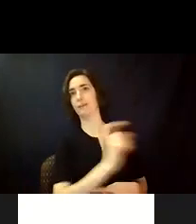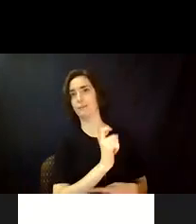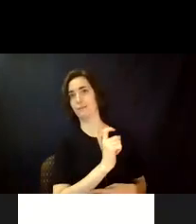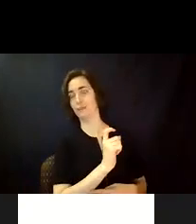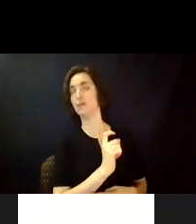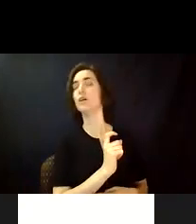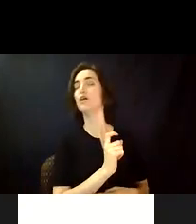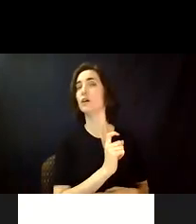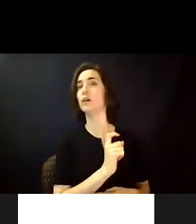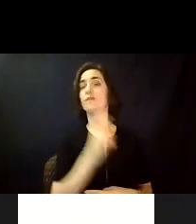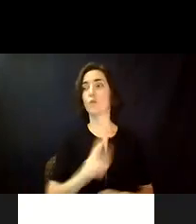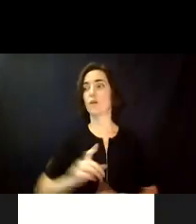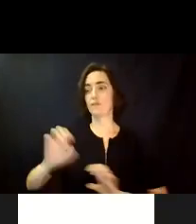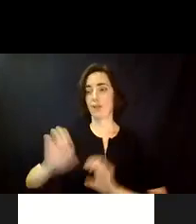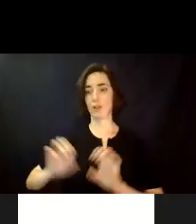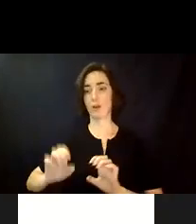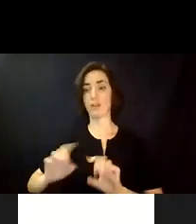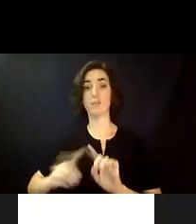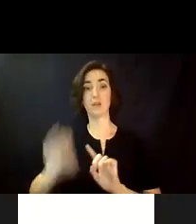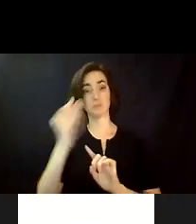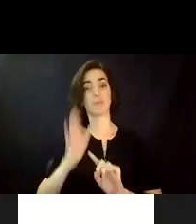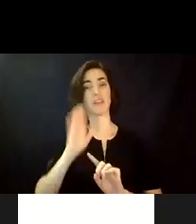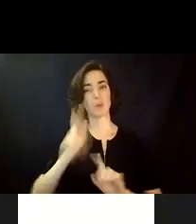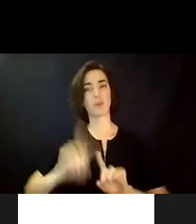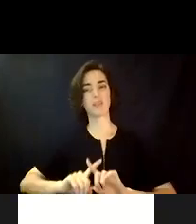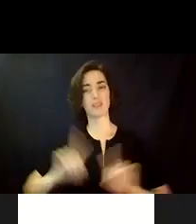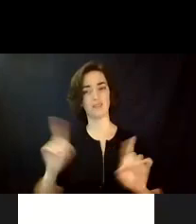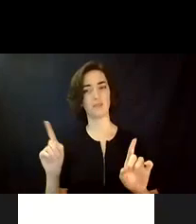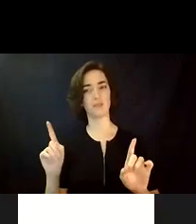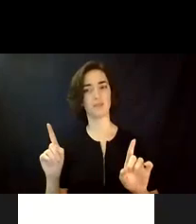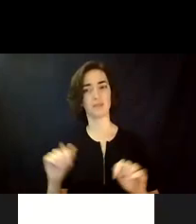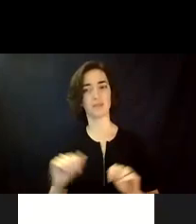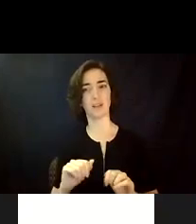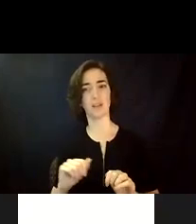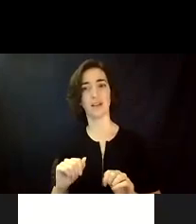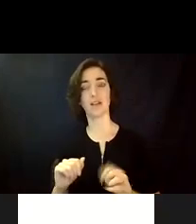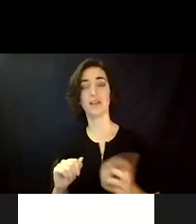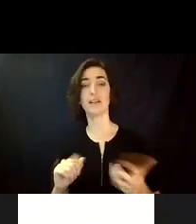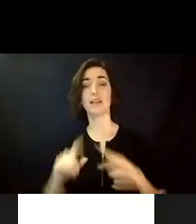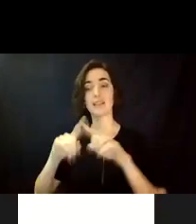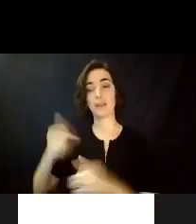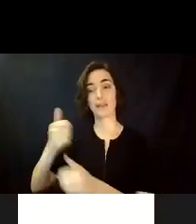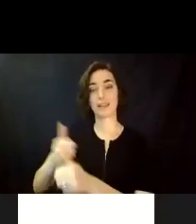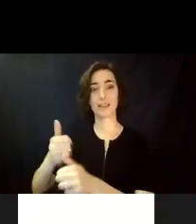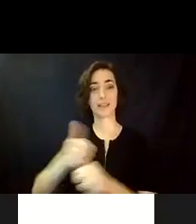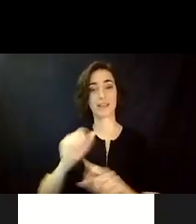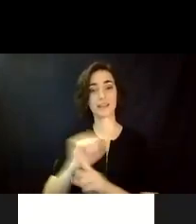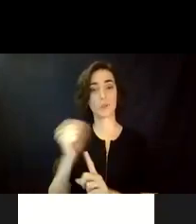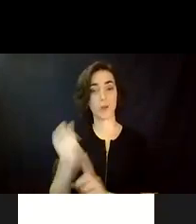evaluations. But it's going to be really different. And it's going to depend on each case as we review